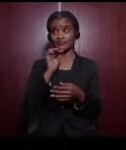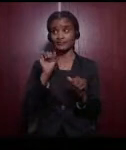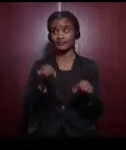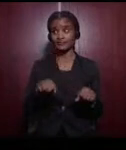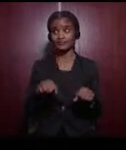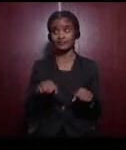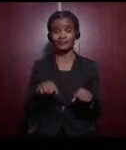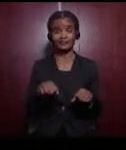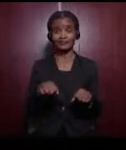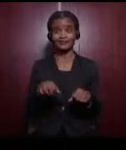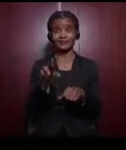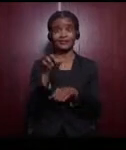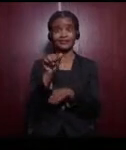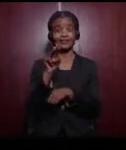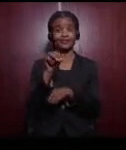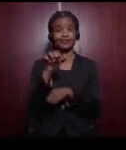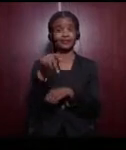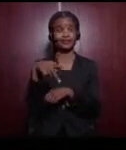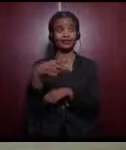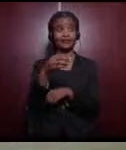bo Ramaphosa.